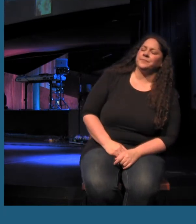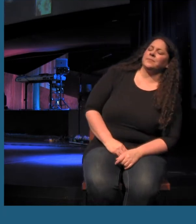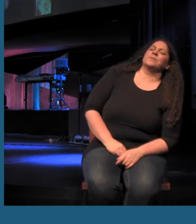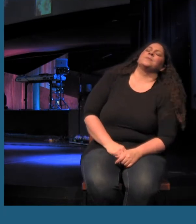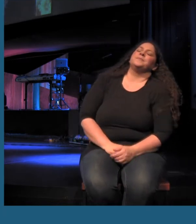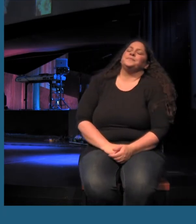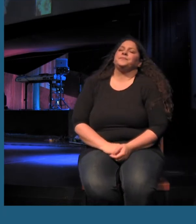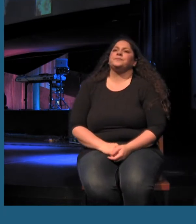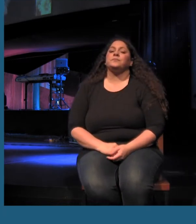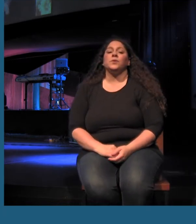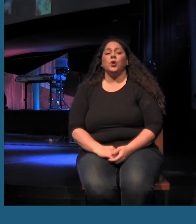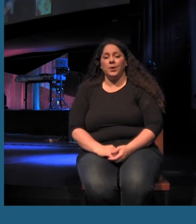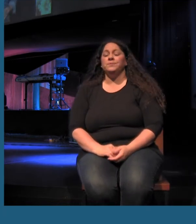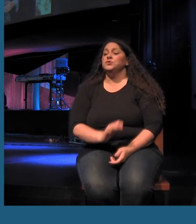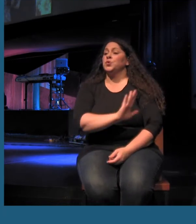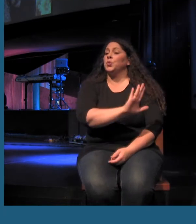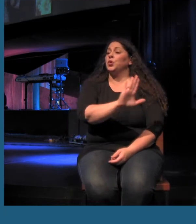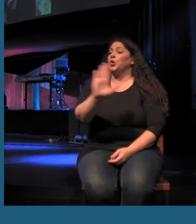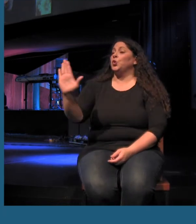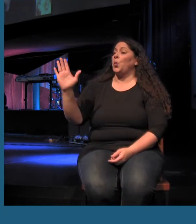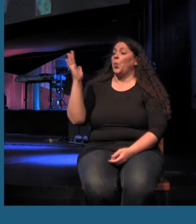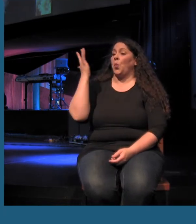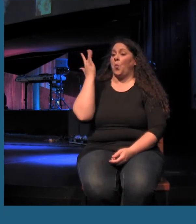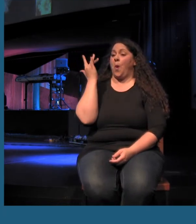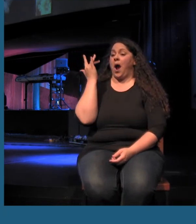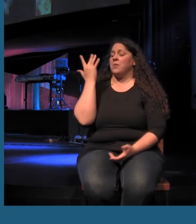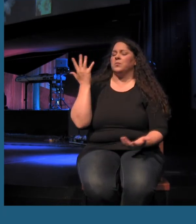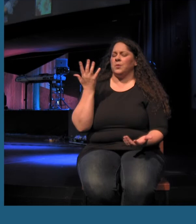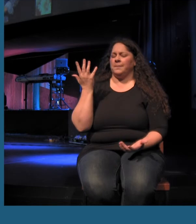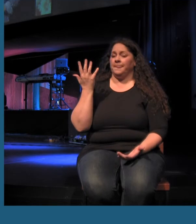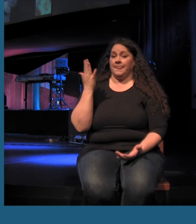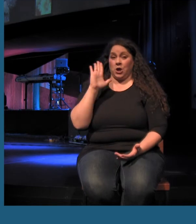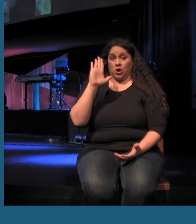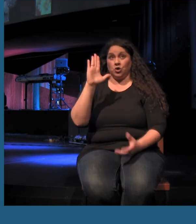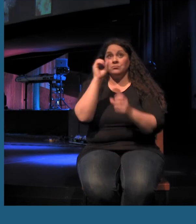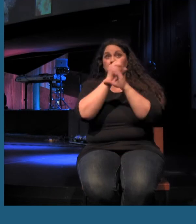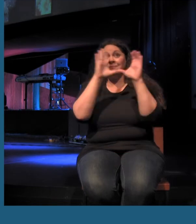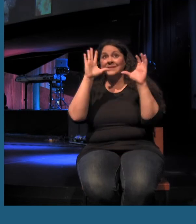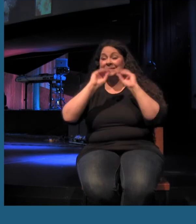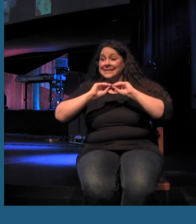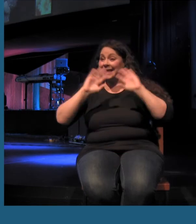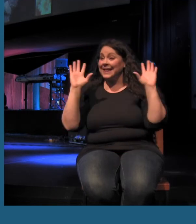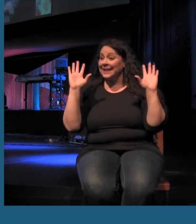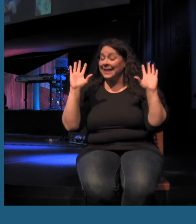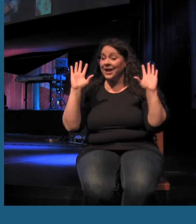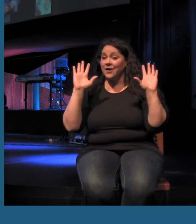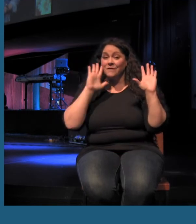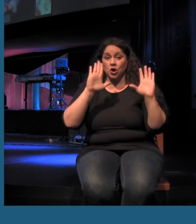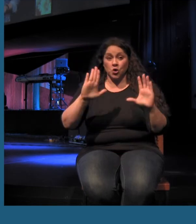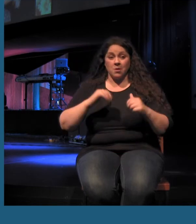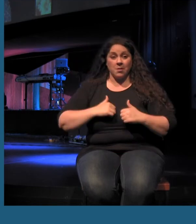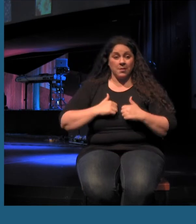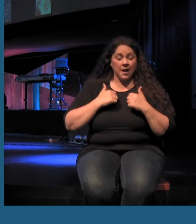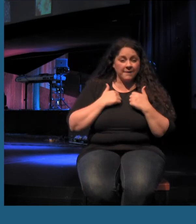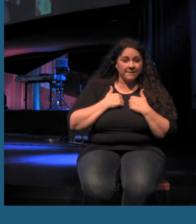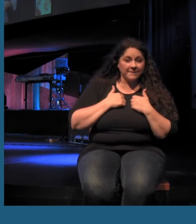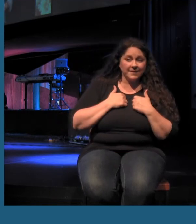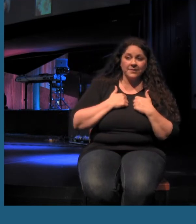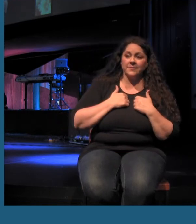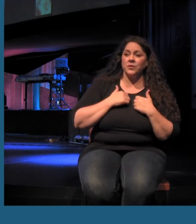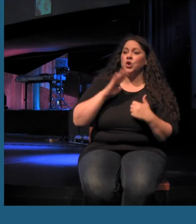So what is your why? Do you have clarity of vision for your life? Do you have